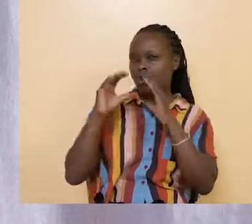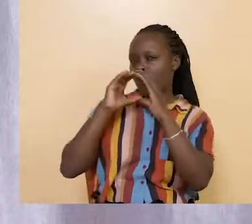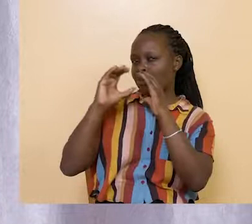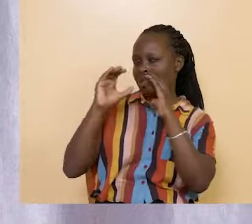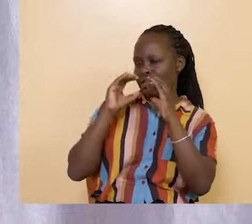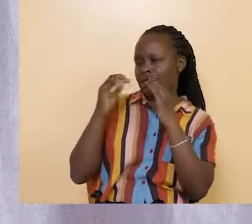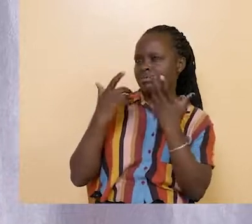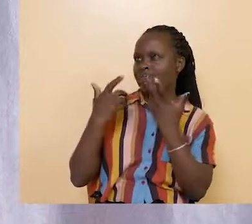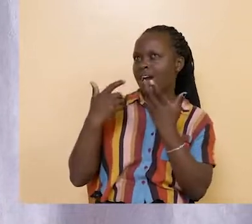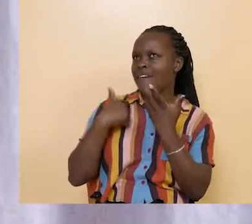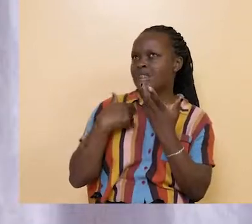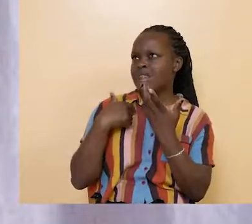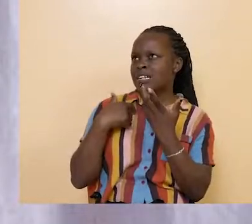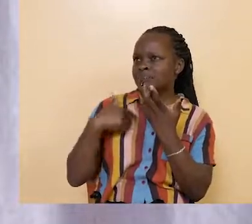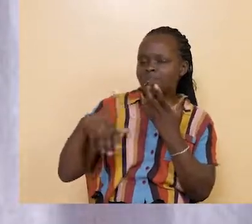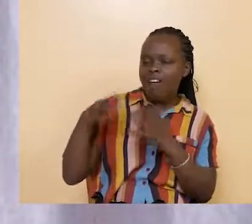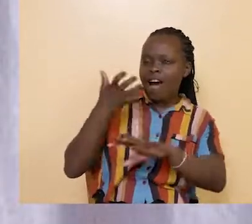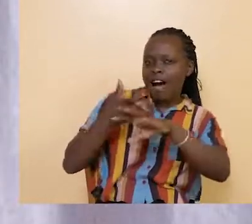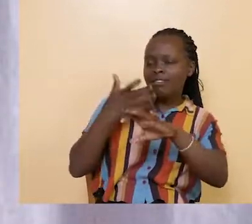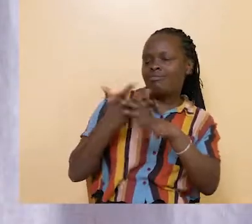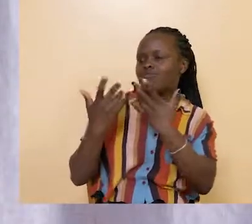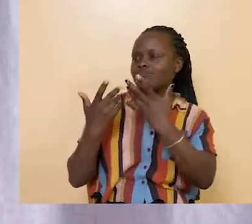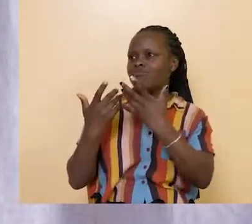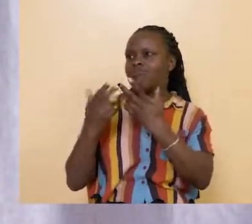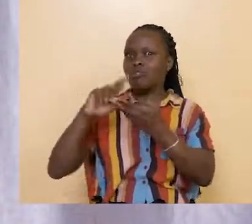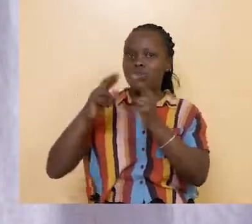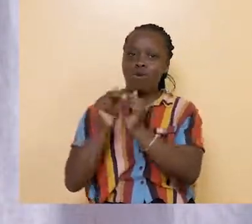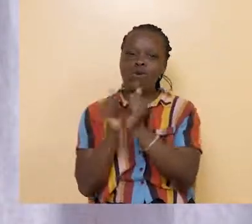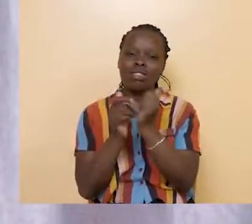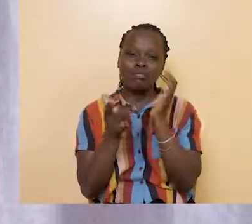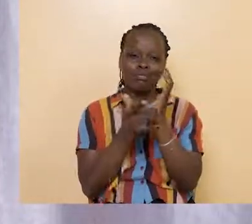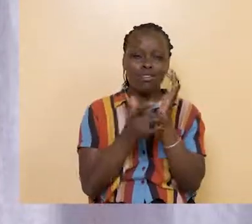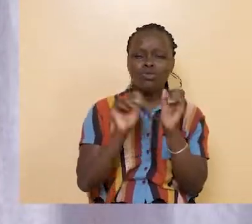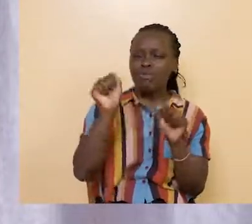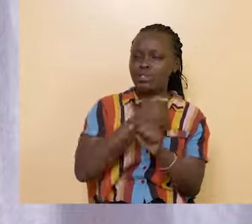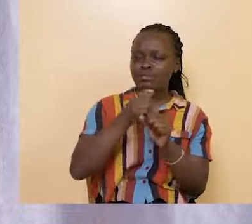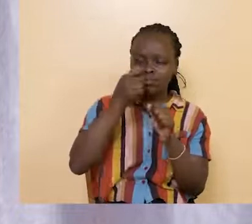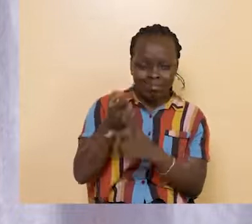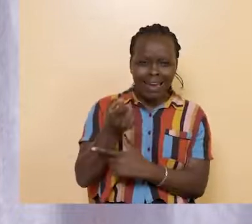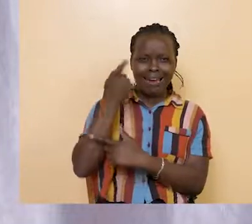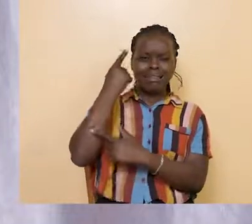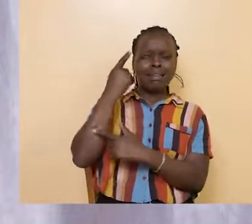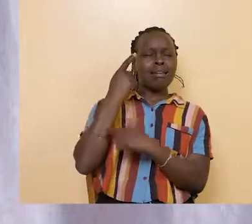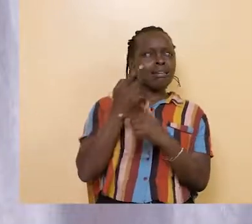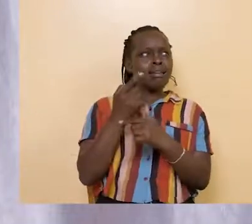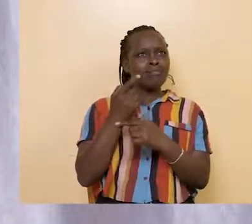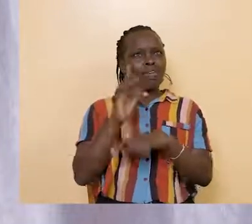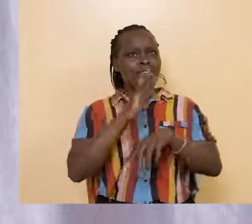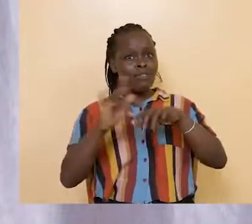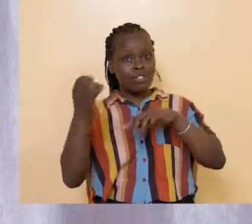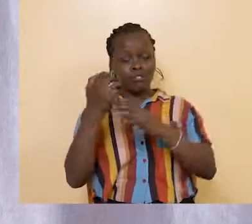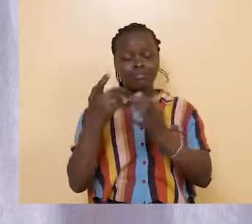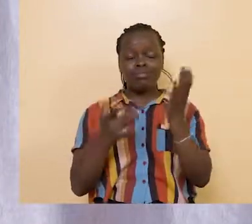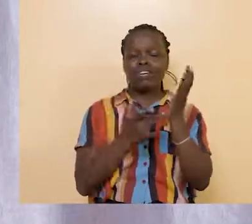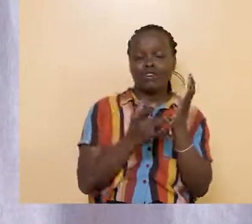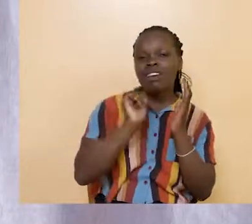complicated, a really complicated relationship with technology. And the truth is, if we don't master, if we don't understand the effect that